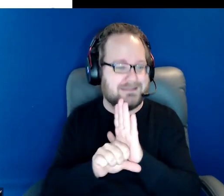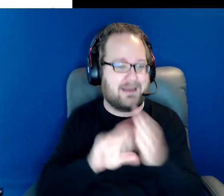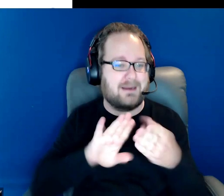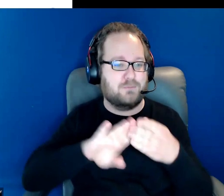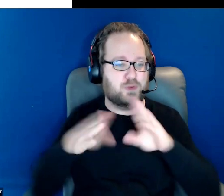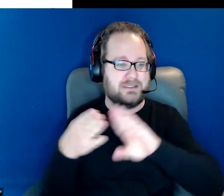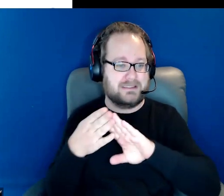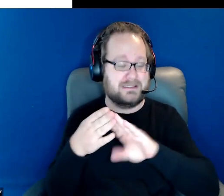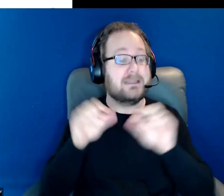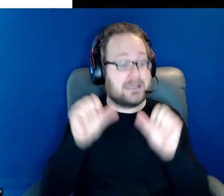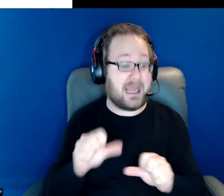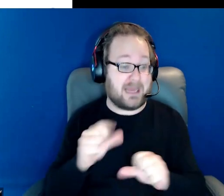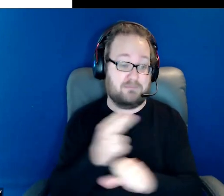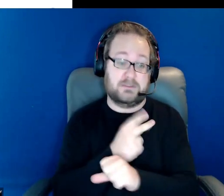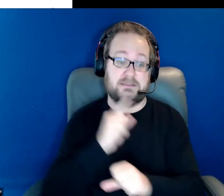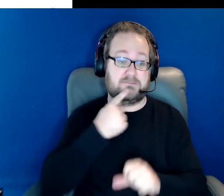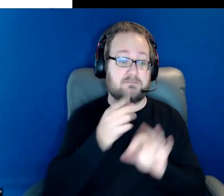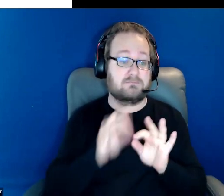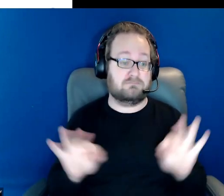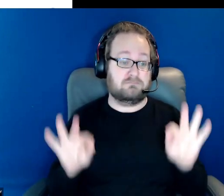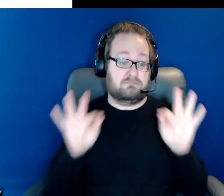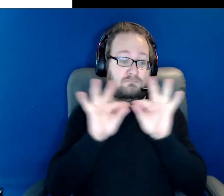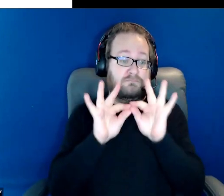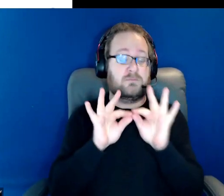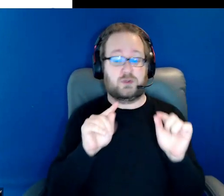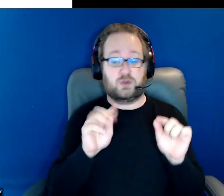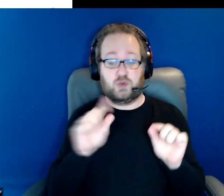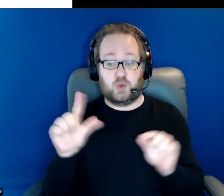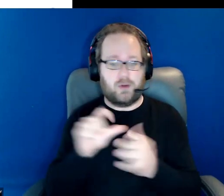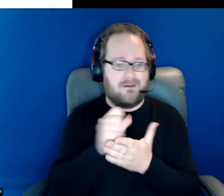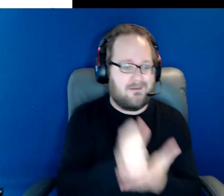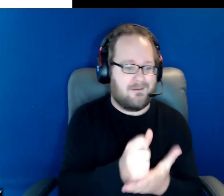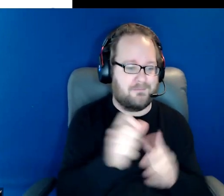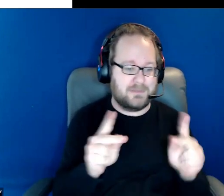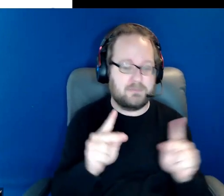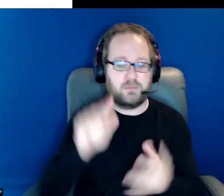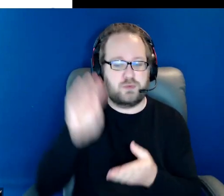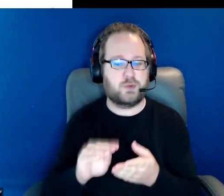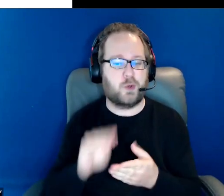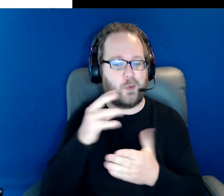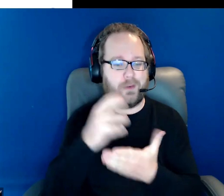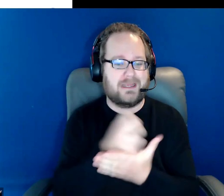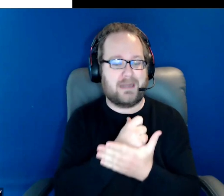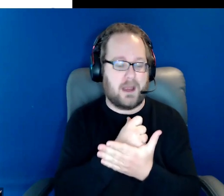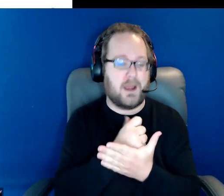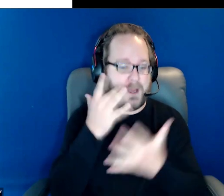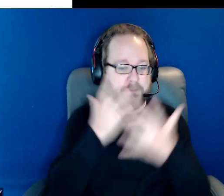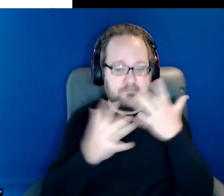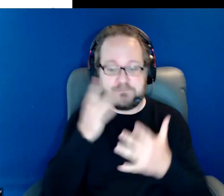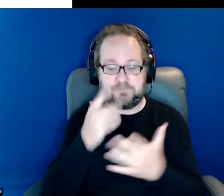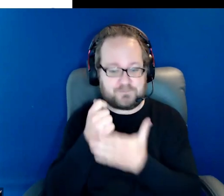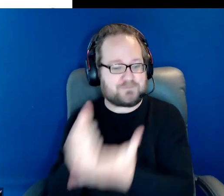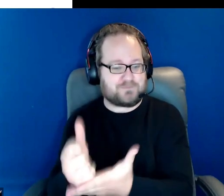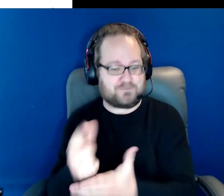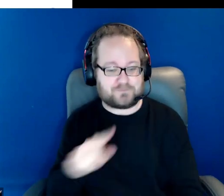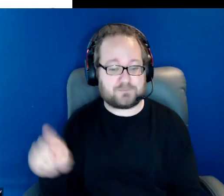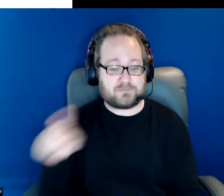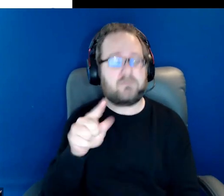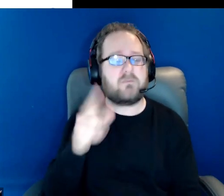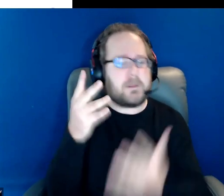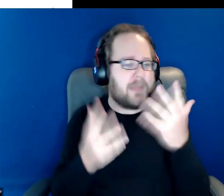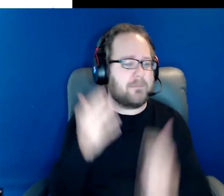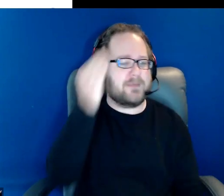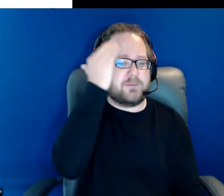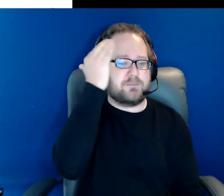to reduce the health and safety risks of extreme heat for households with low income. You may be familiar that LIHEAP can provide heating